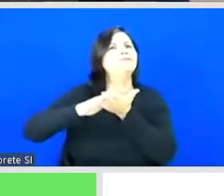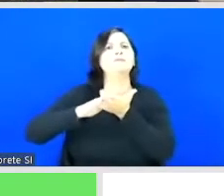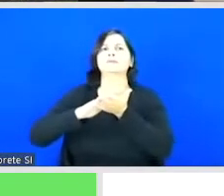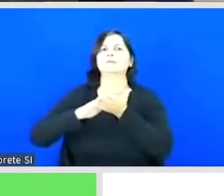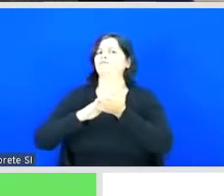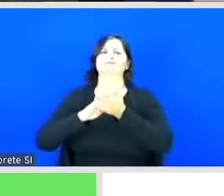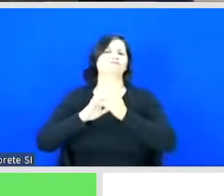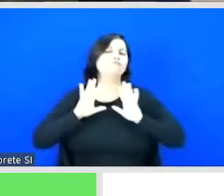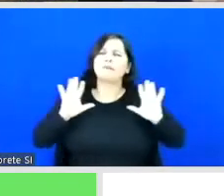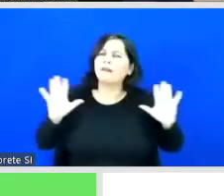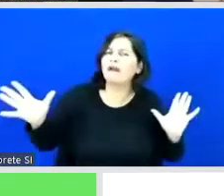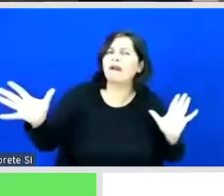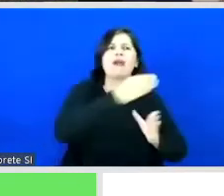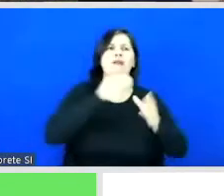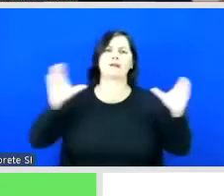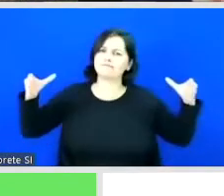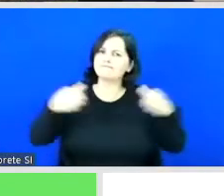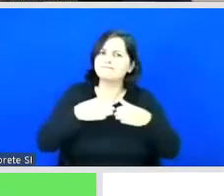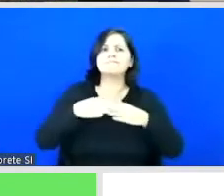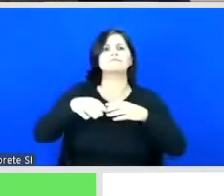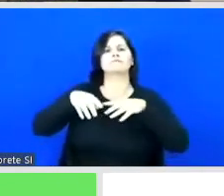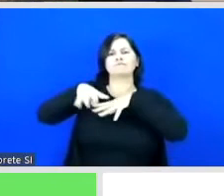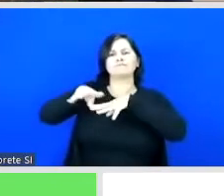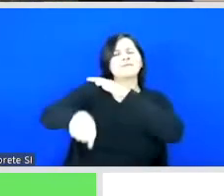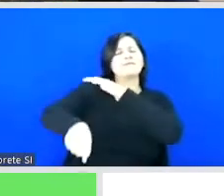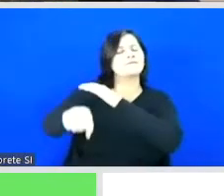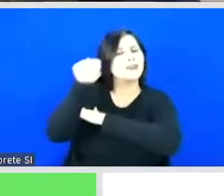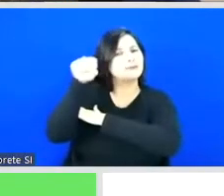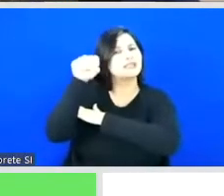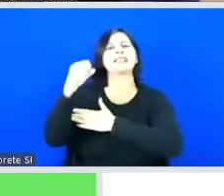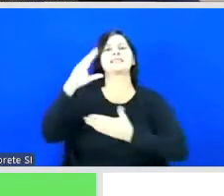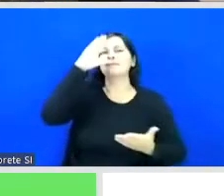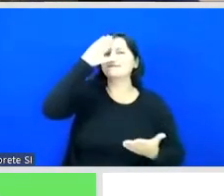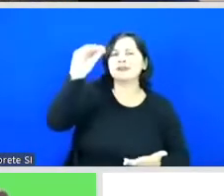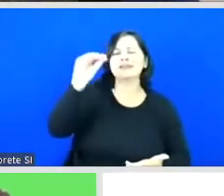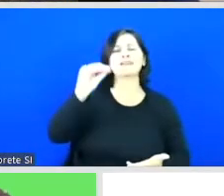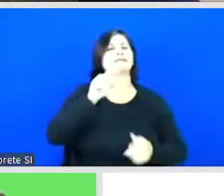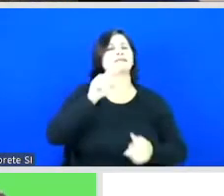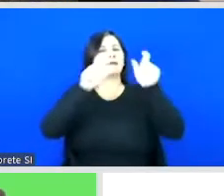myself, intergenerationally, we have to put pressure to make sure it happens.